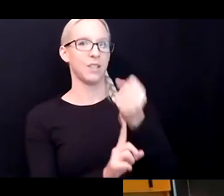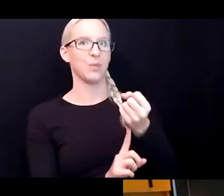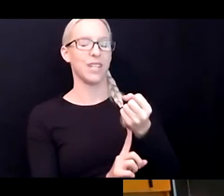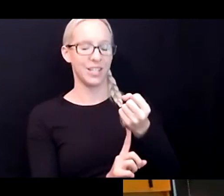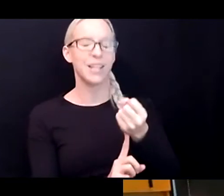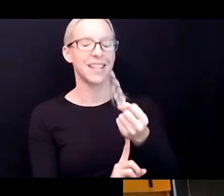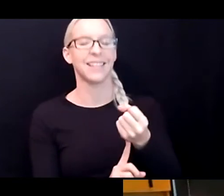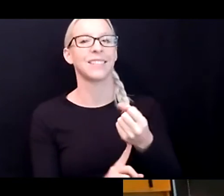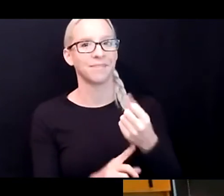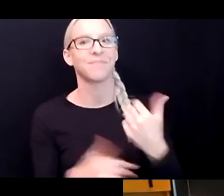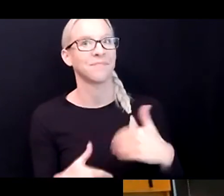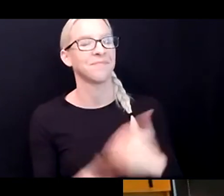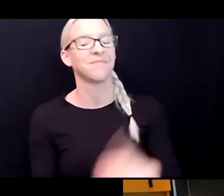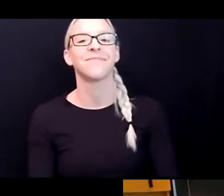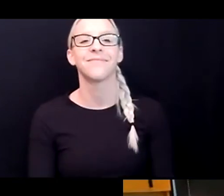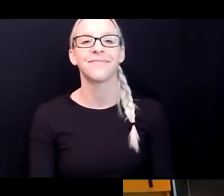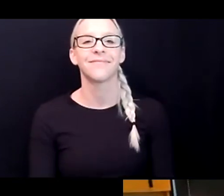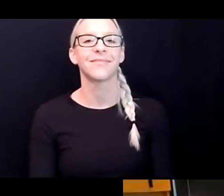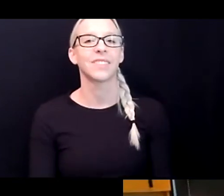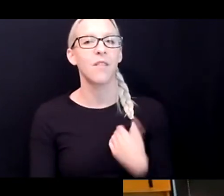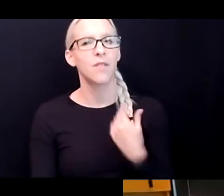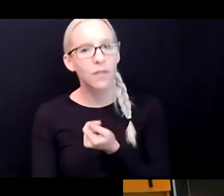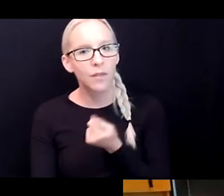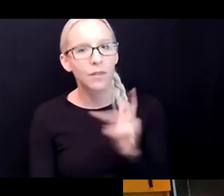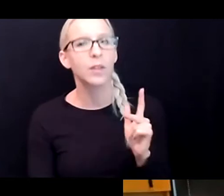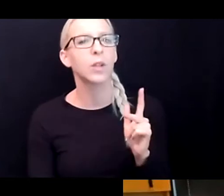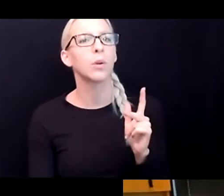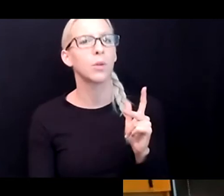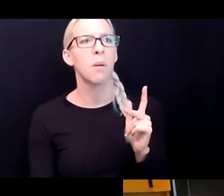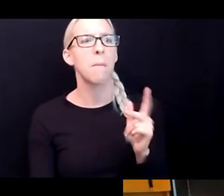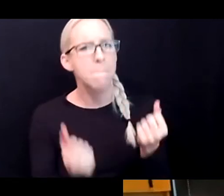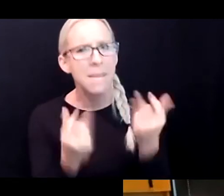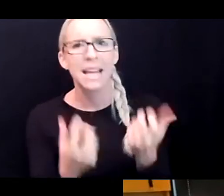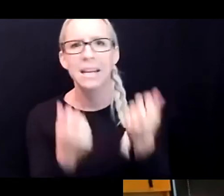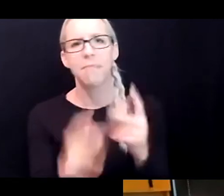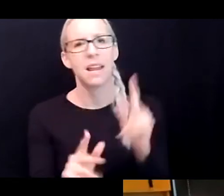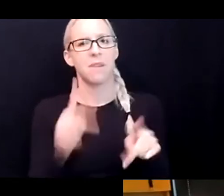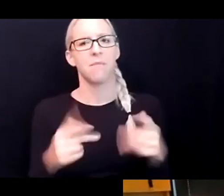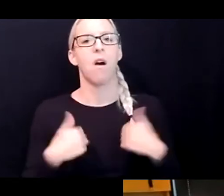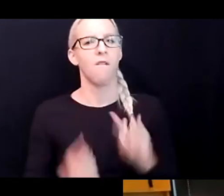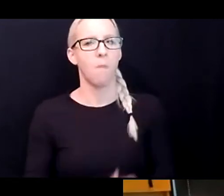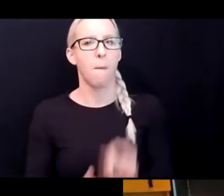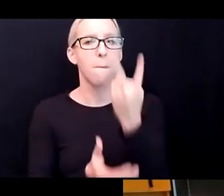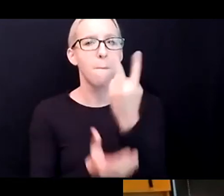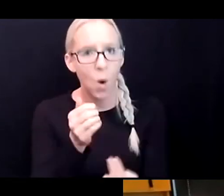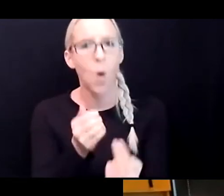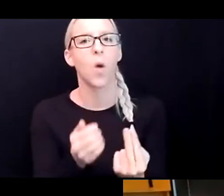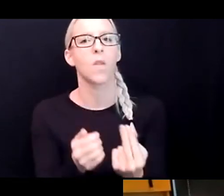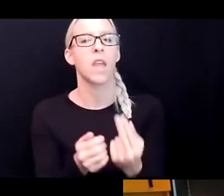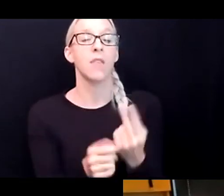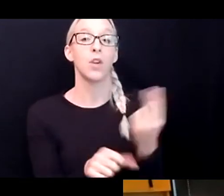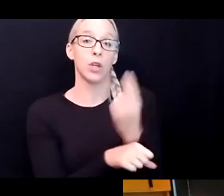there's several individuals who have both, and they're actually utilizing their special needs trust to fund their